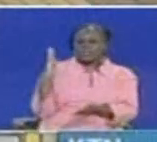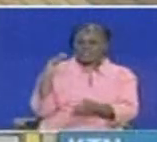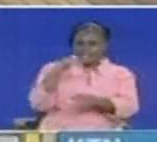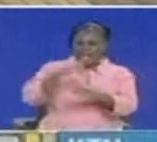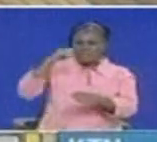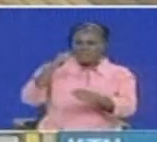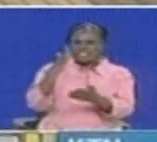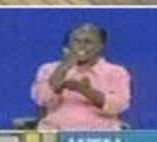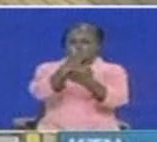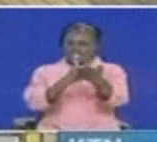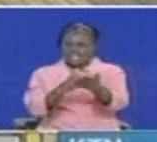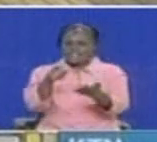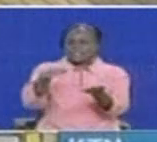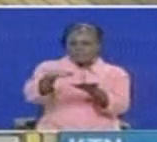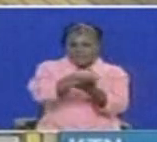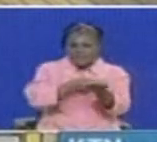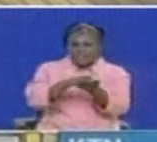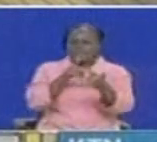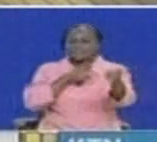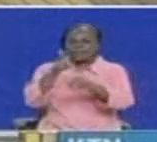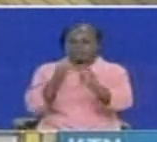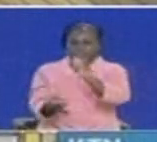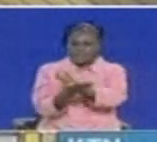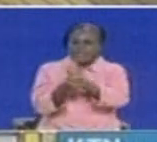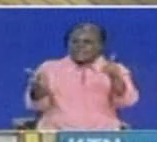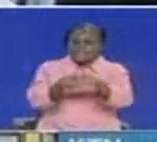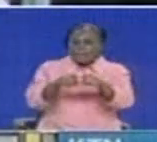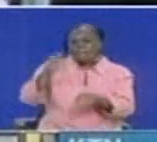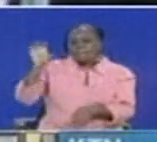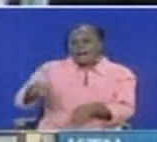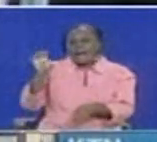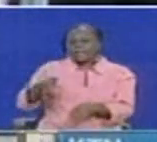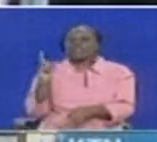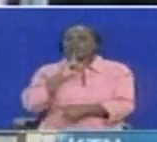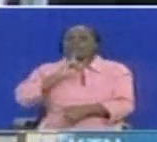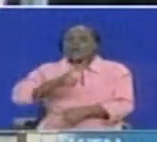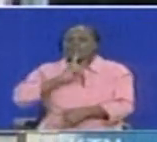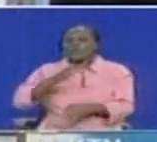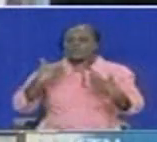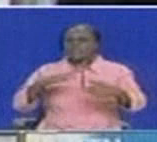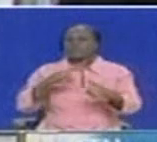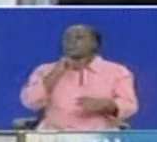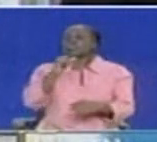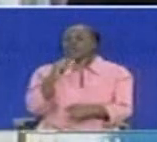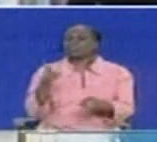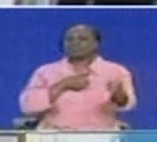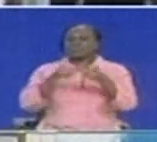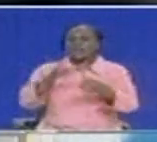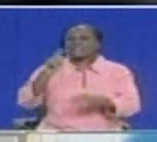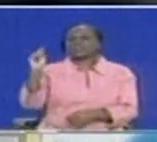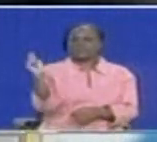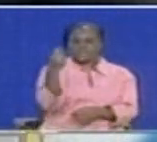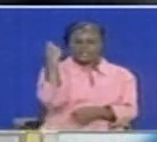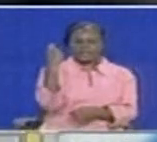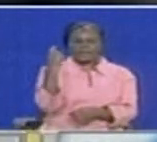sector. This has been on the basis of travel advisories that have seen key source markets warn their citizens on traveling to Africa's third leading tourism destination.